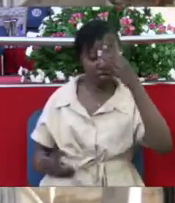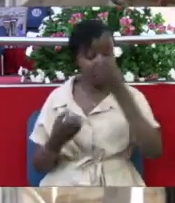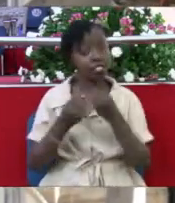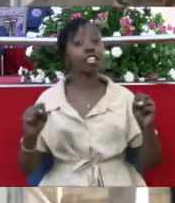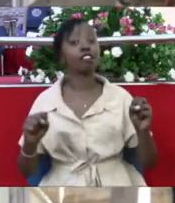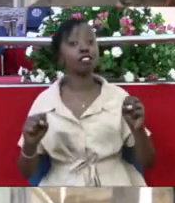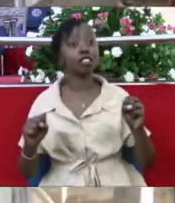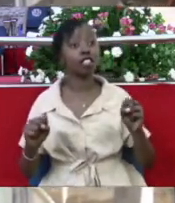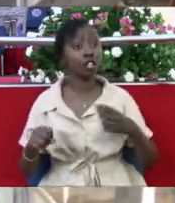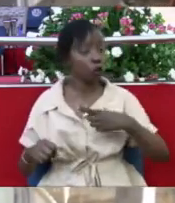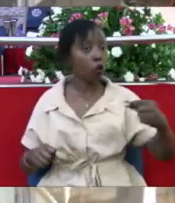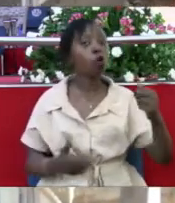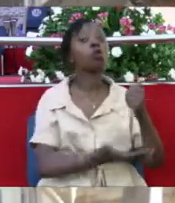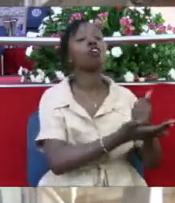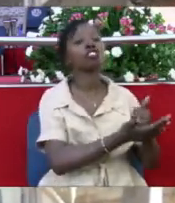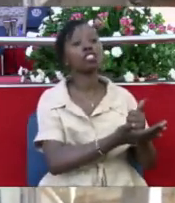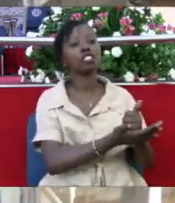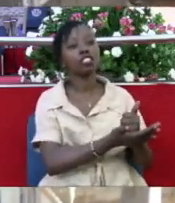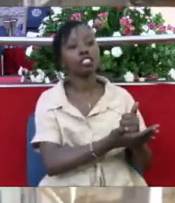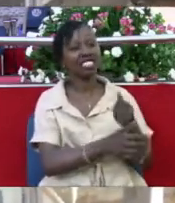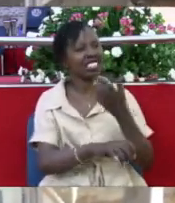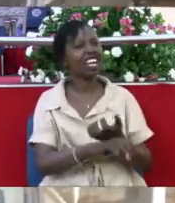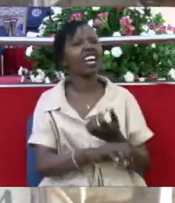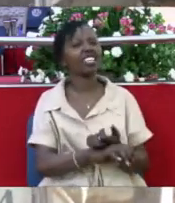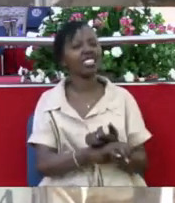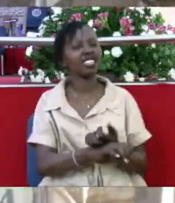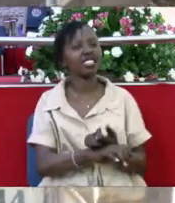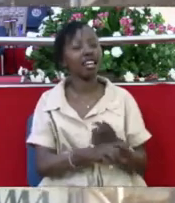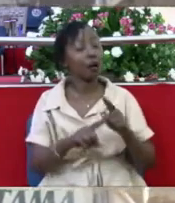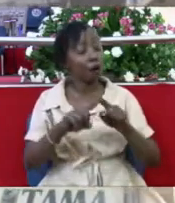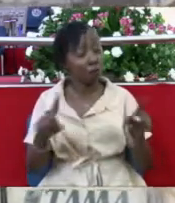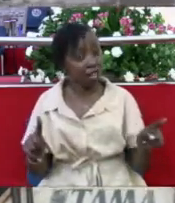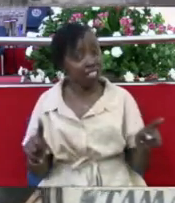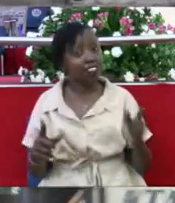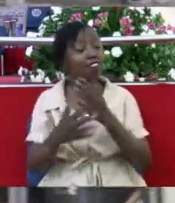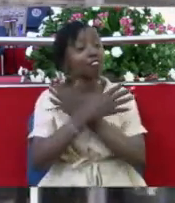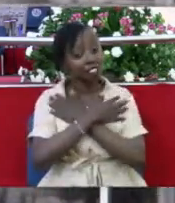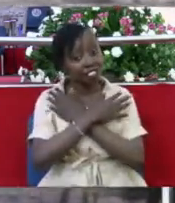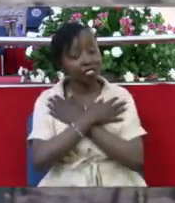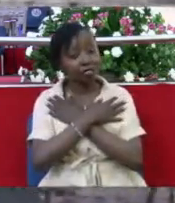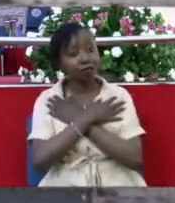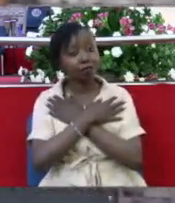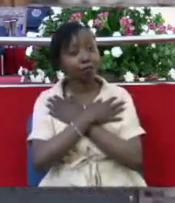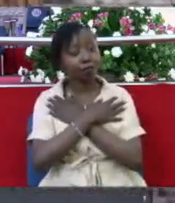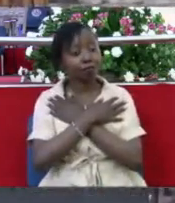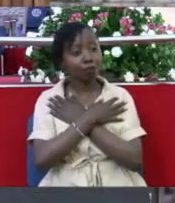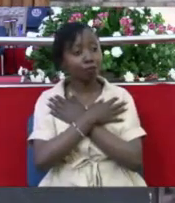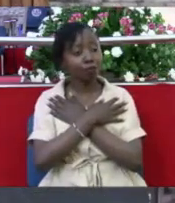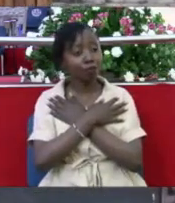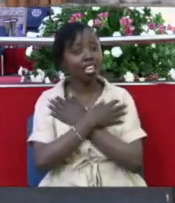ni ngumu kumwambia mimi ni muumini, wacha twende kwa station. But brothers and sisters, lakini ndugu na wadada, it is part